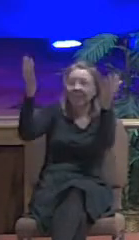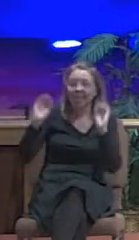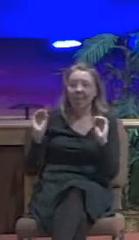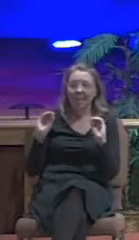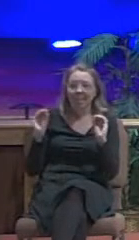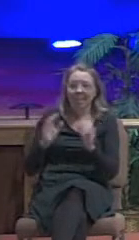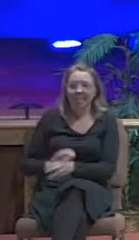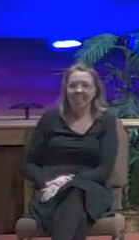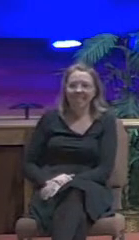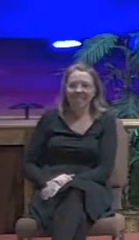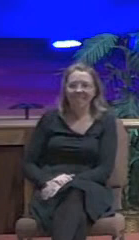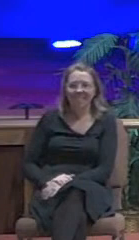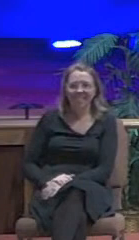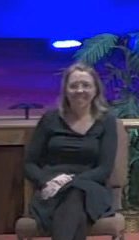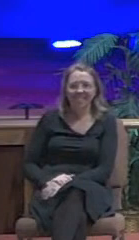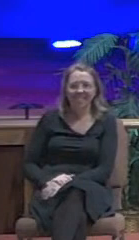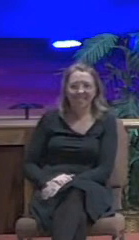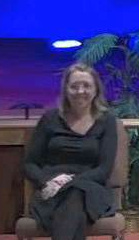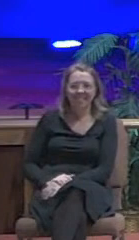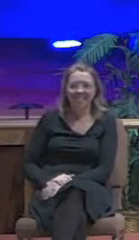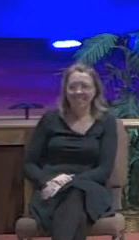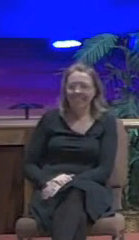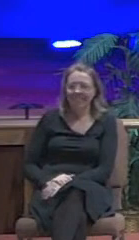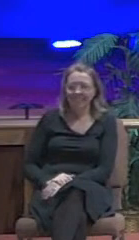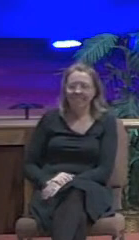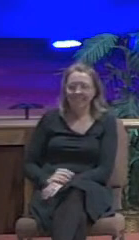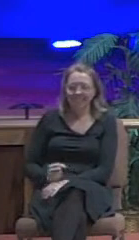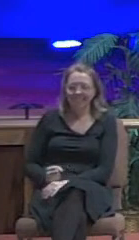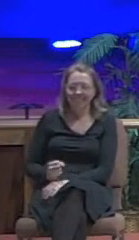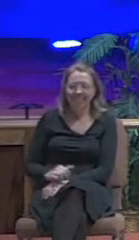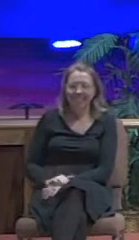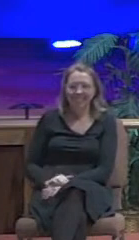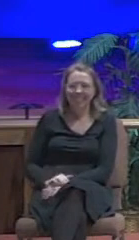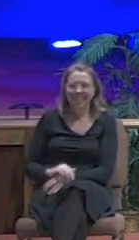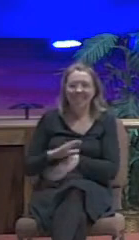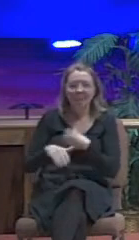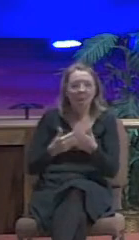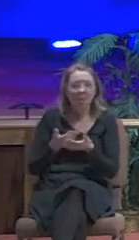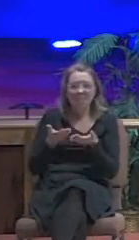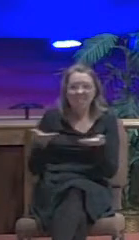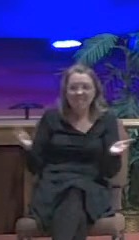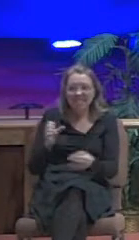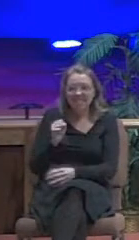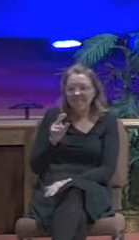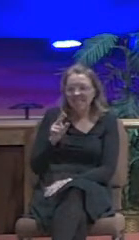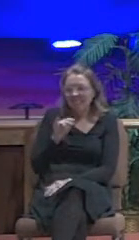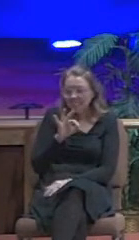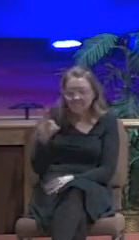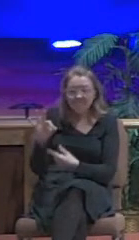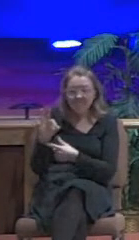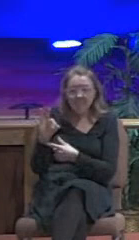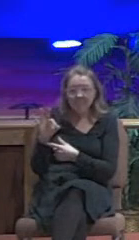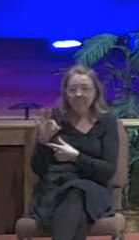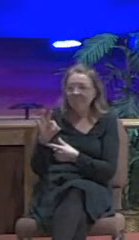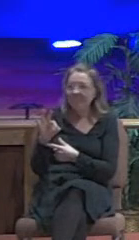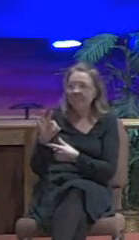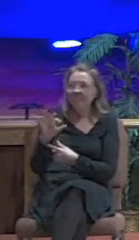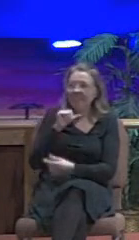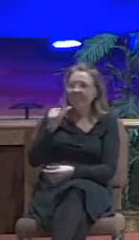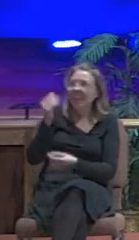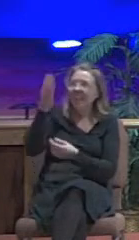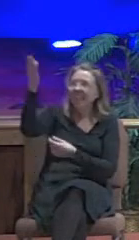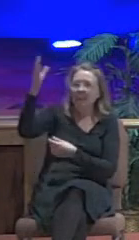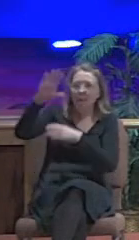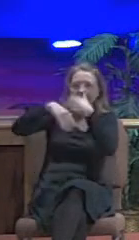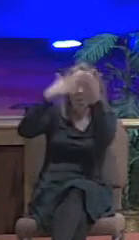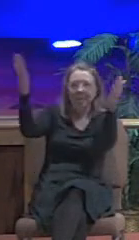All the stuff that we consume our life with is not in heaven. No, I'm not saying we shouldn't do laundry, and I'm not